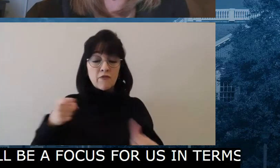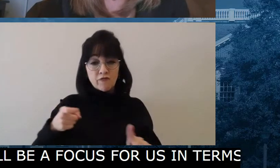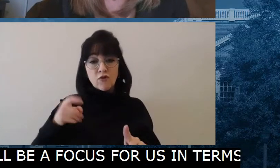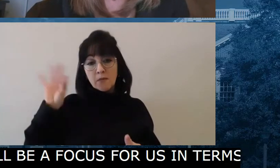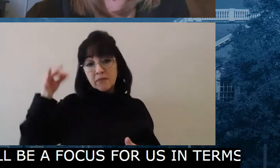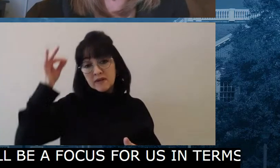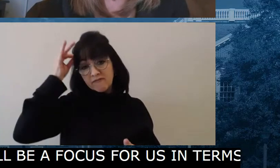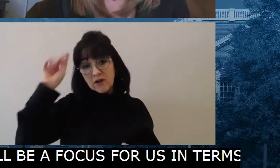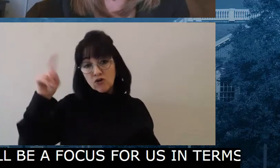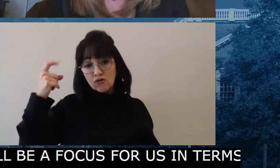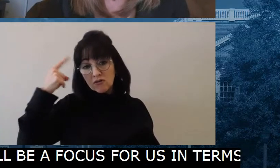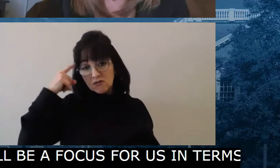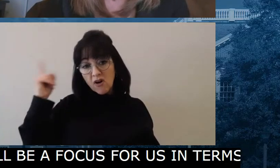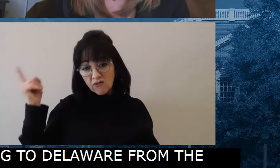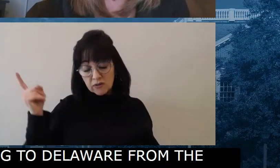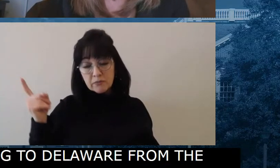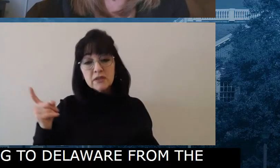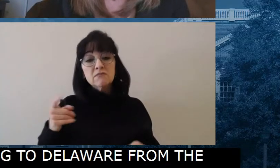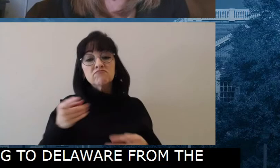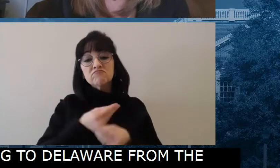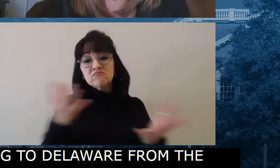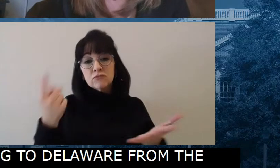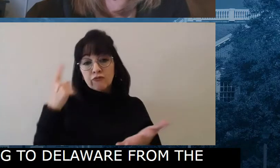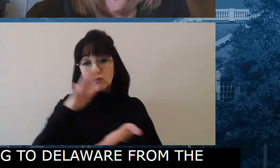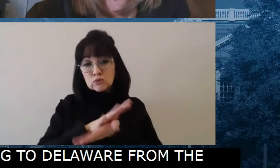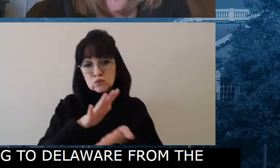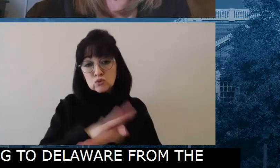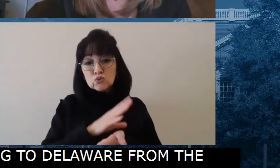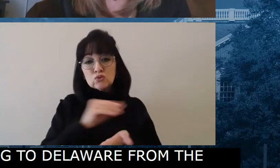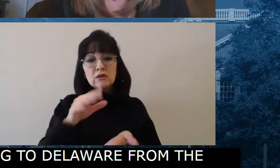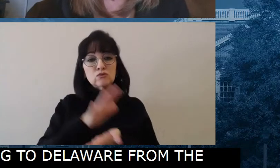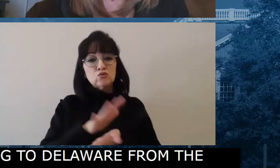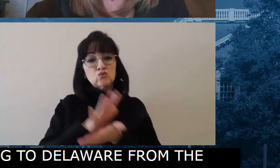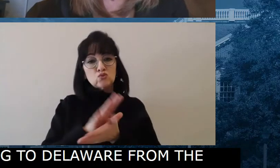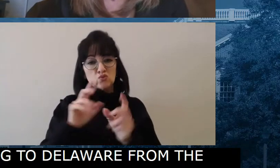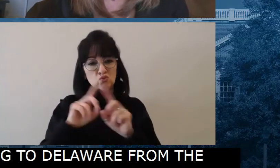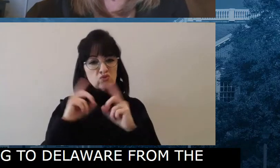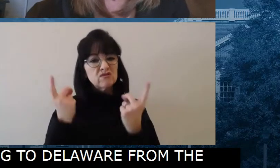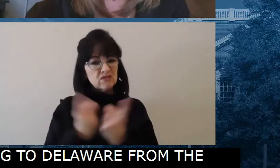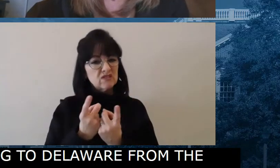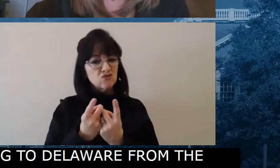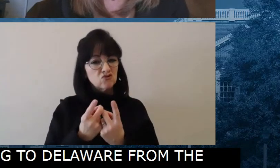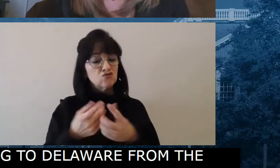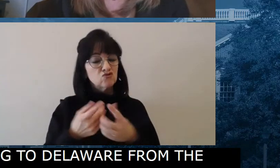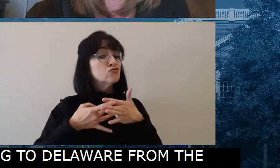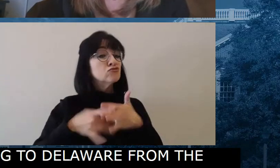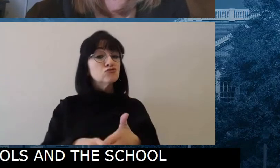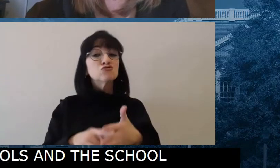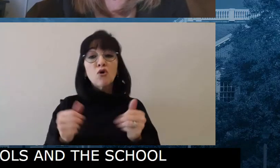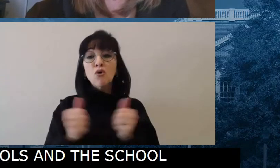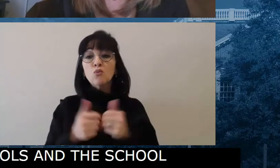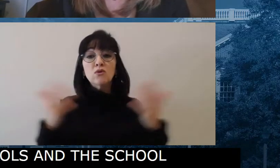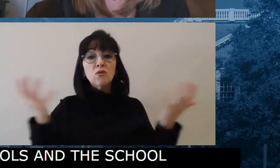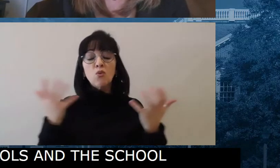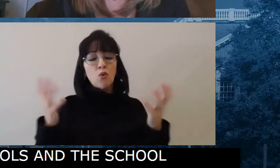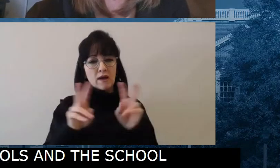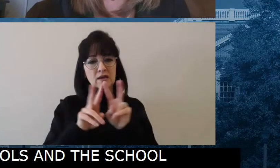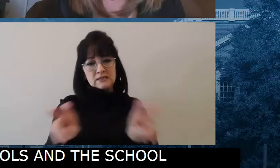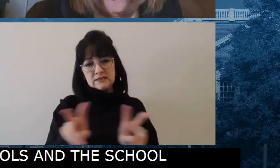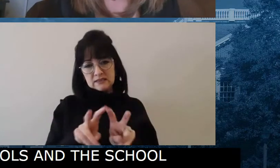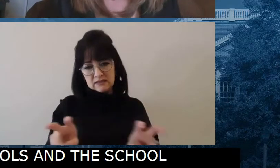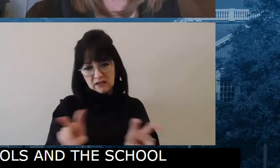and certainly that has to start with some sort of assessment as to where the children are